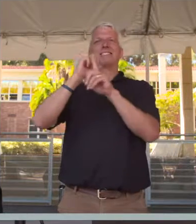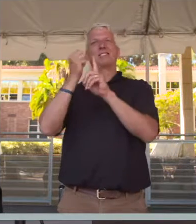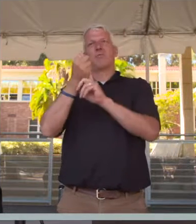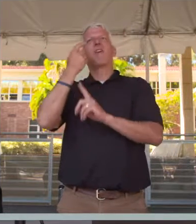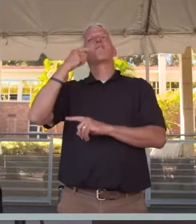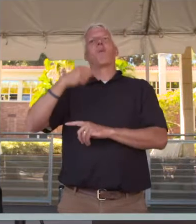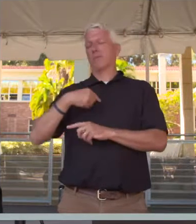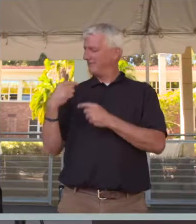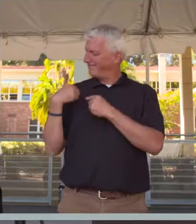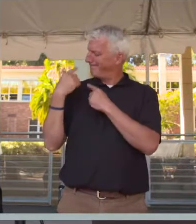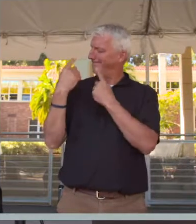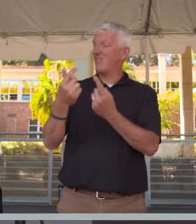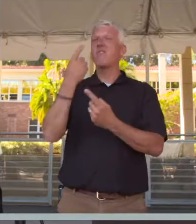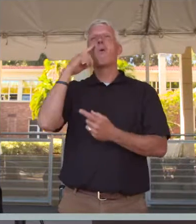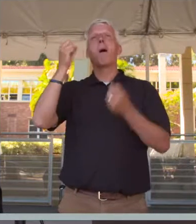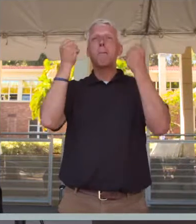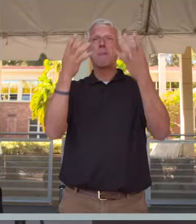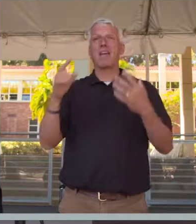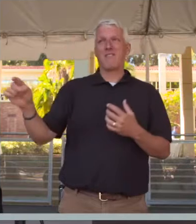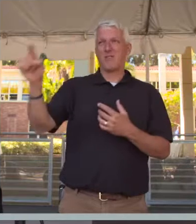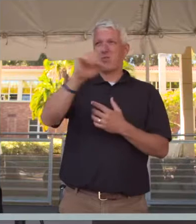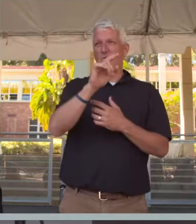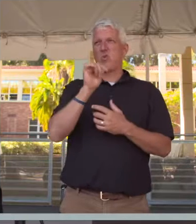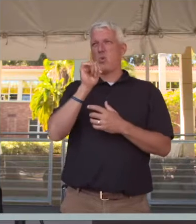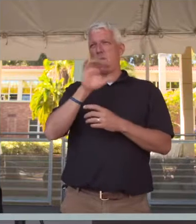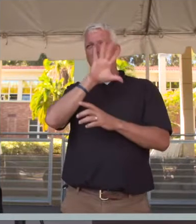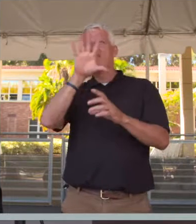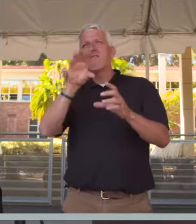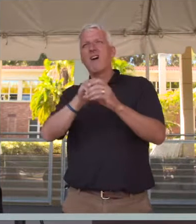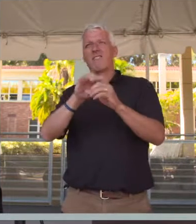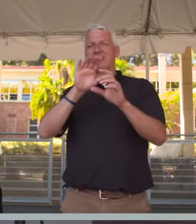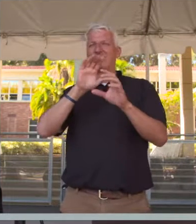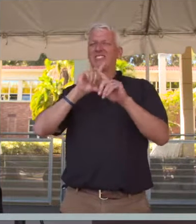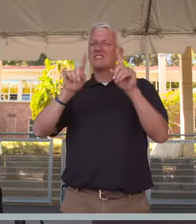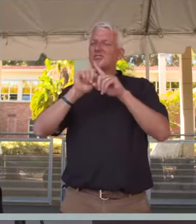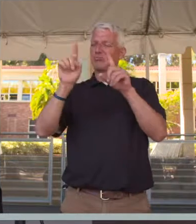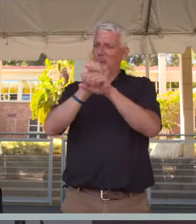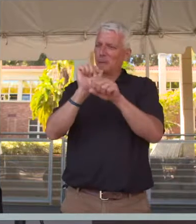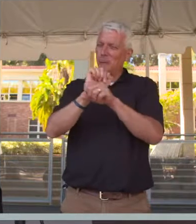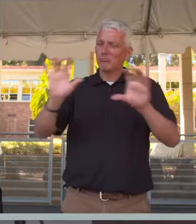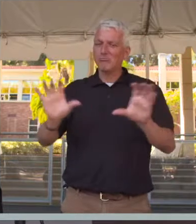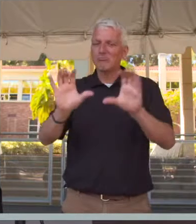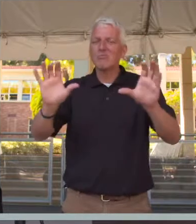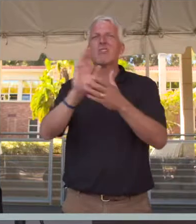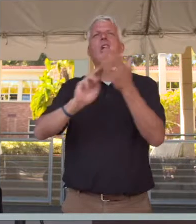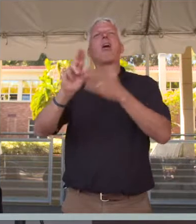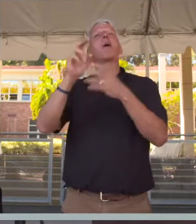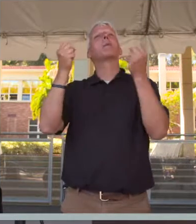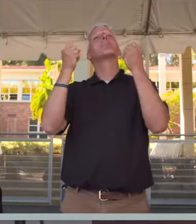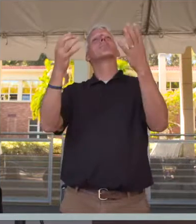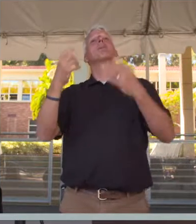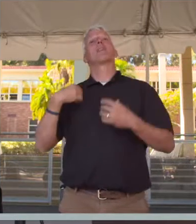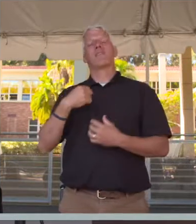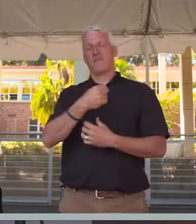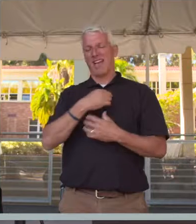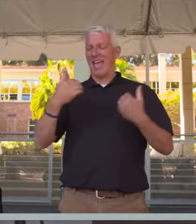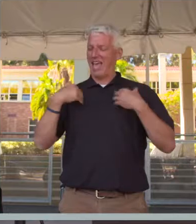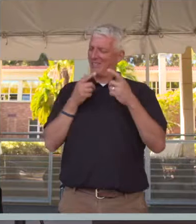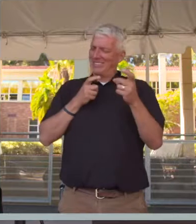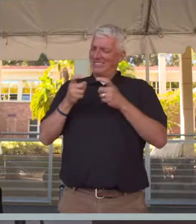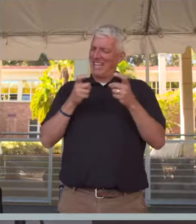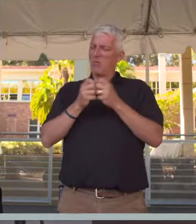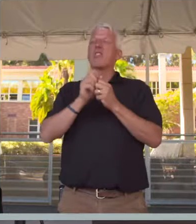you. For many of you, completing the tasks to be here called on us to summon our utmost strength and power. Many of us have dealt